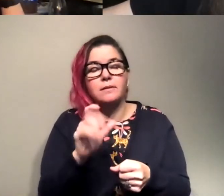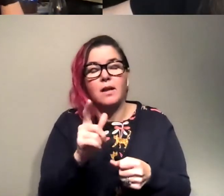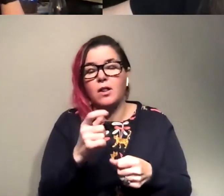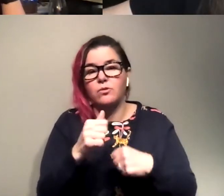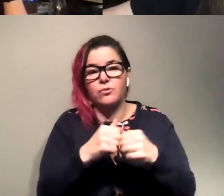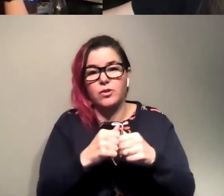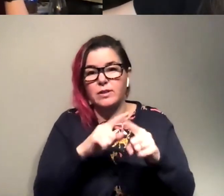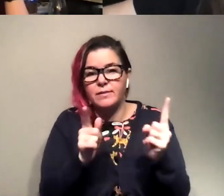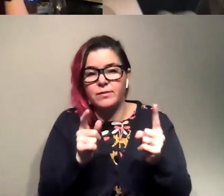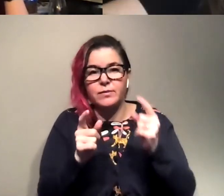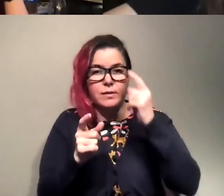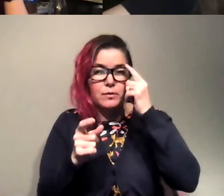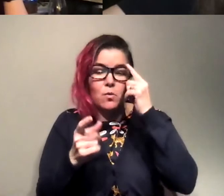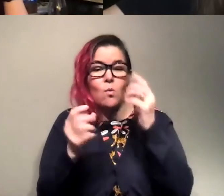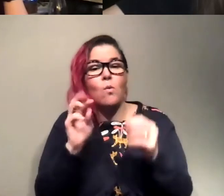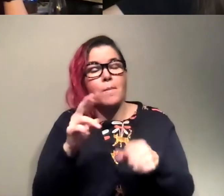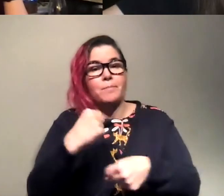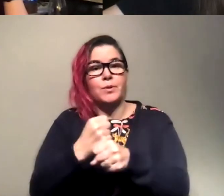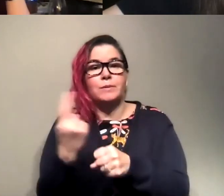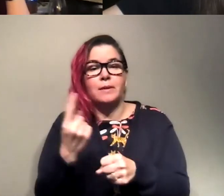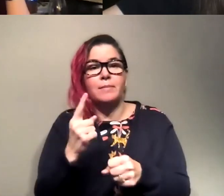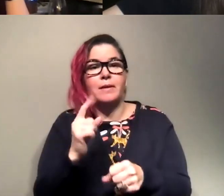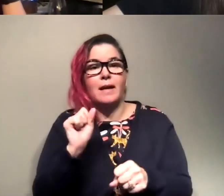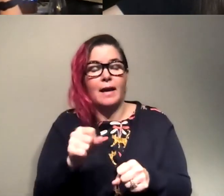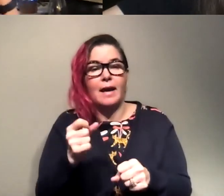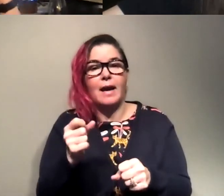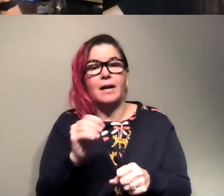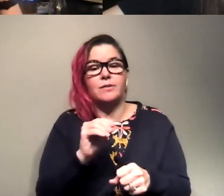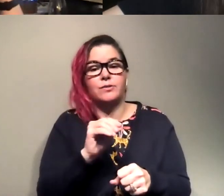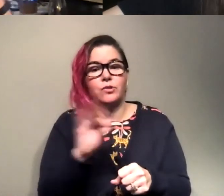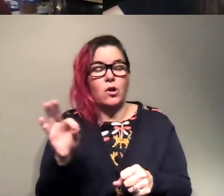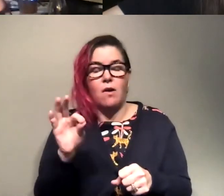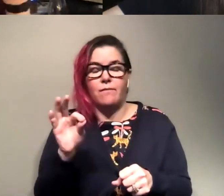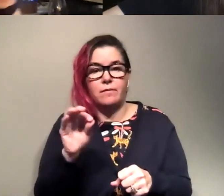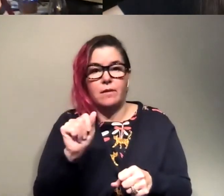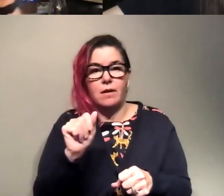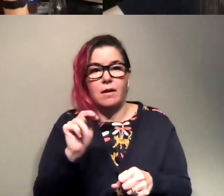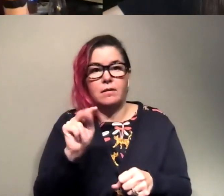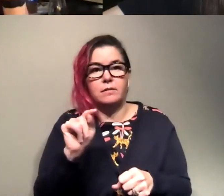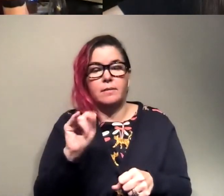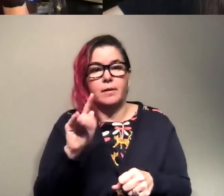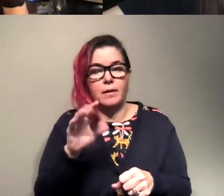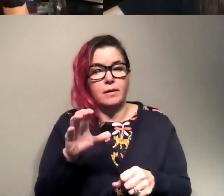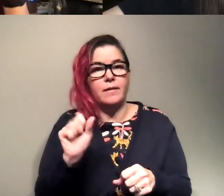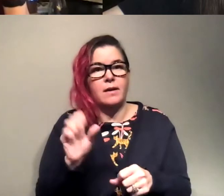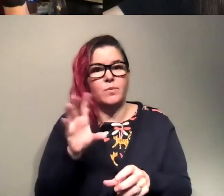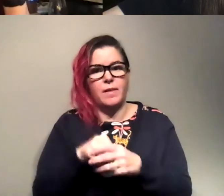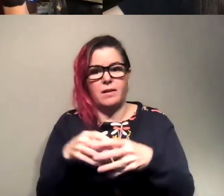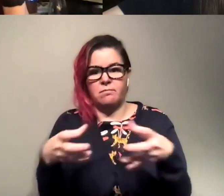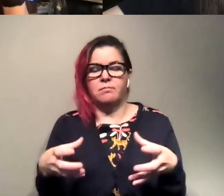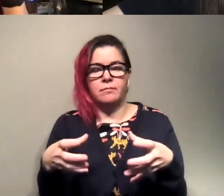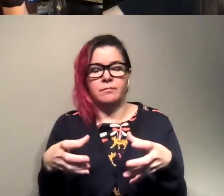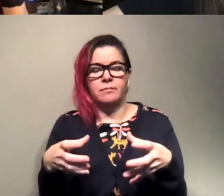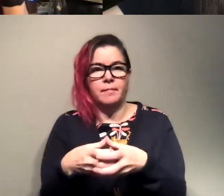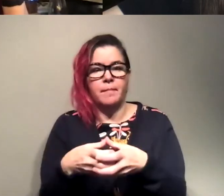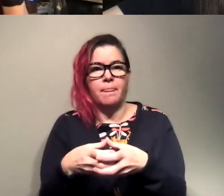or to produce something that can actually deactivate an antibiotic. And those are in a population, even